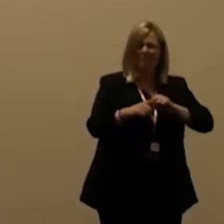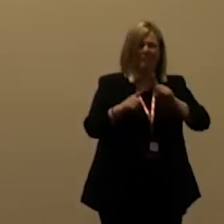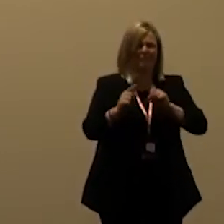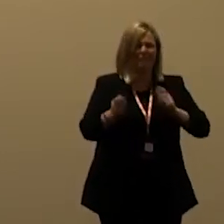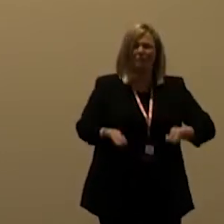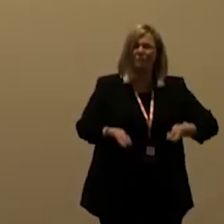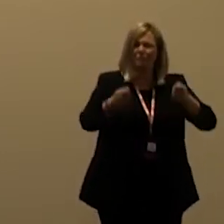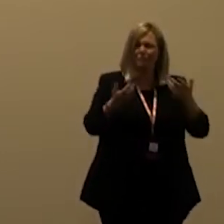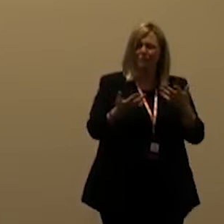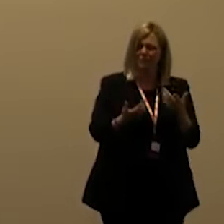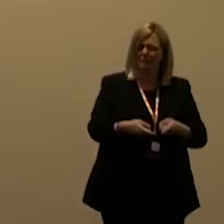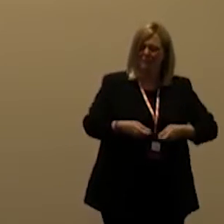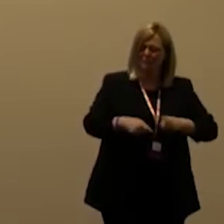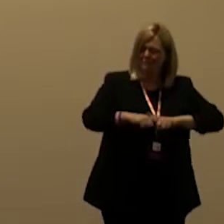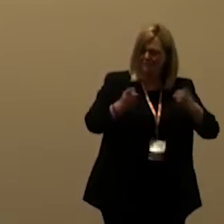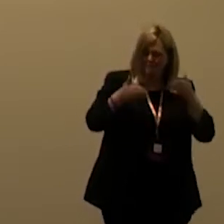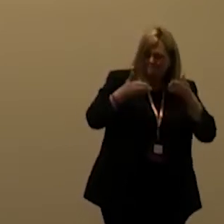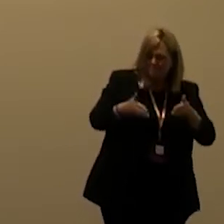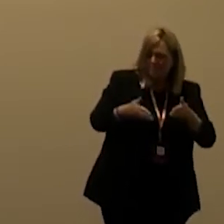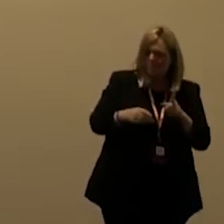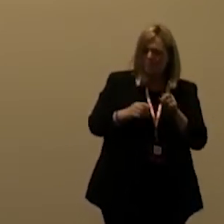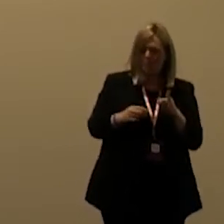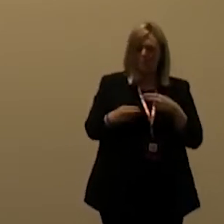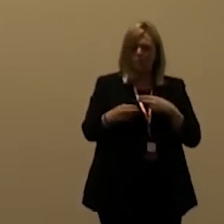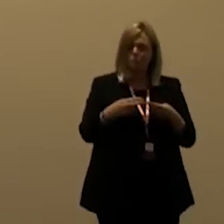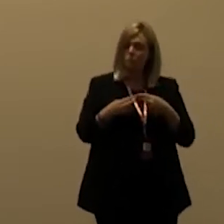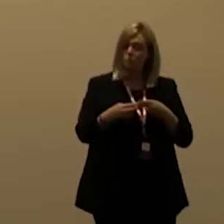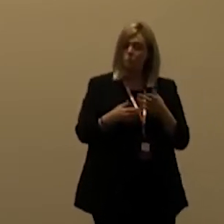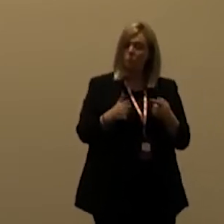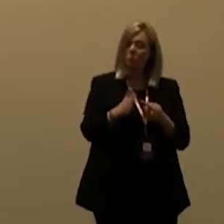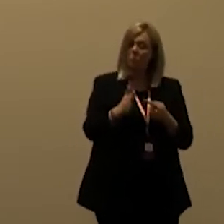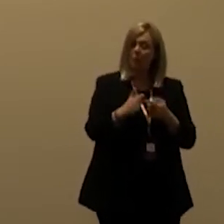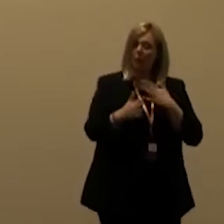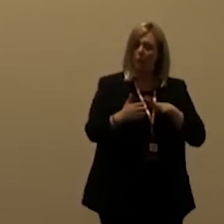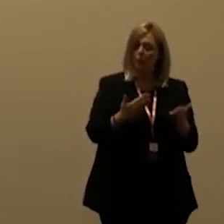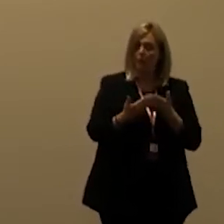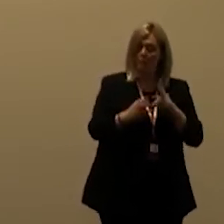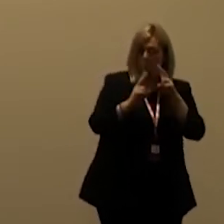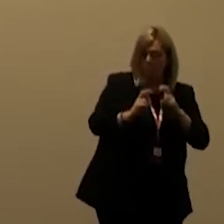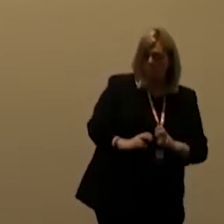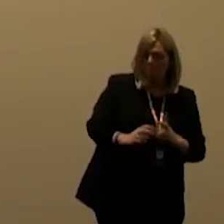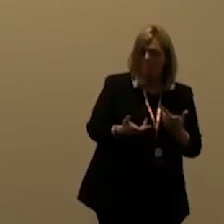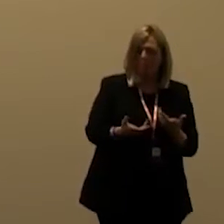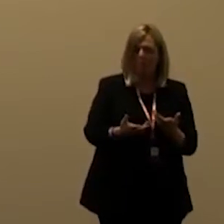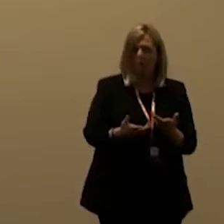which we focus on news, but it is something that I want to take into further research. Because I think what the pandemic has done